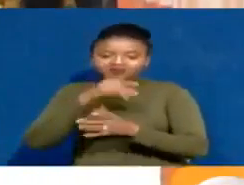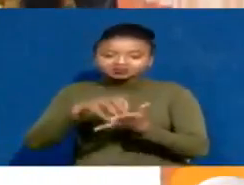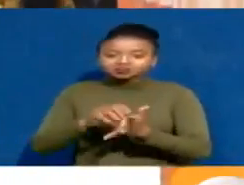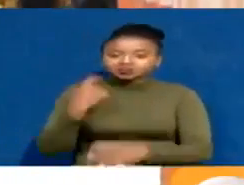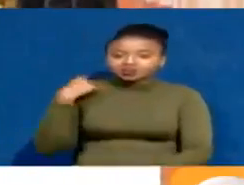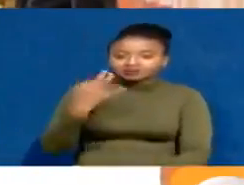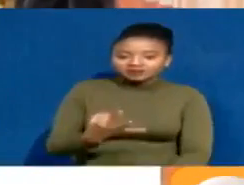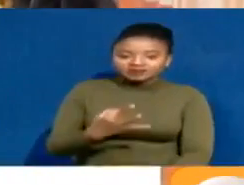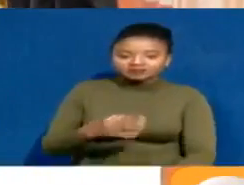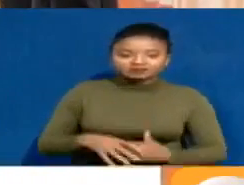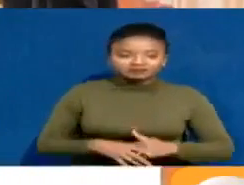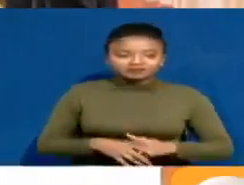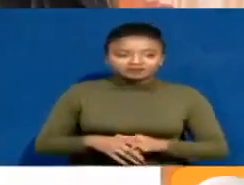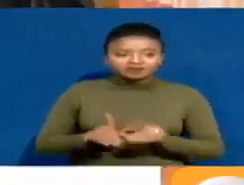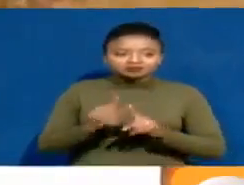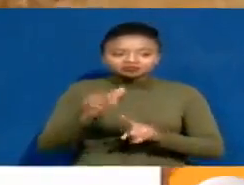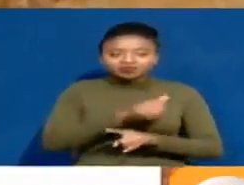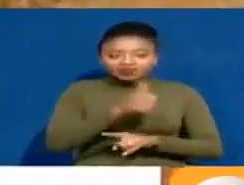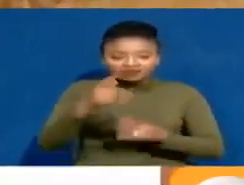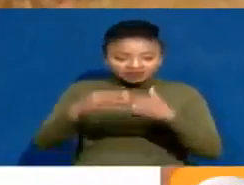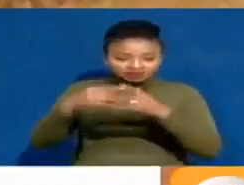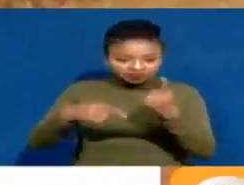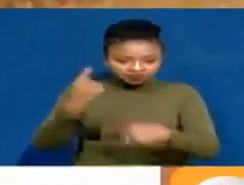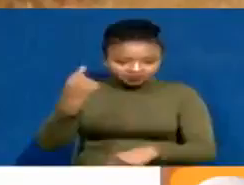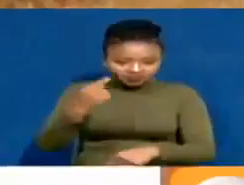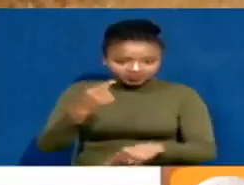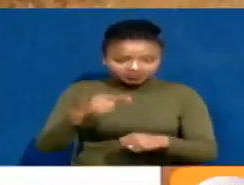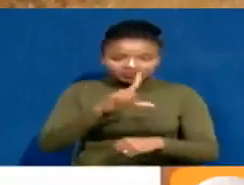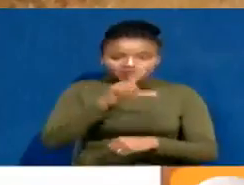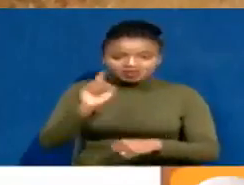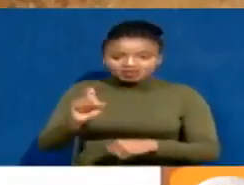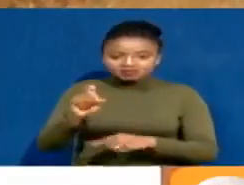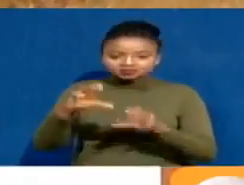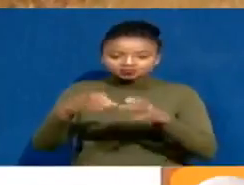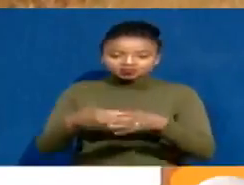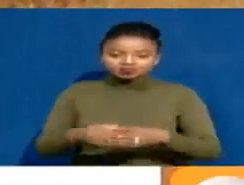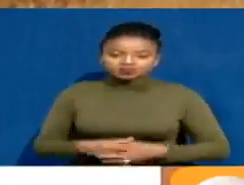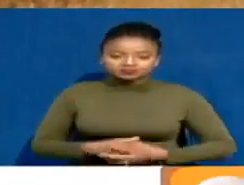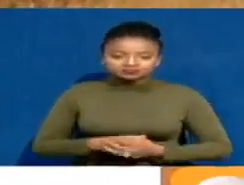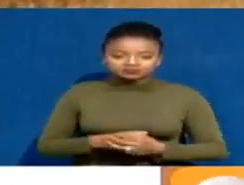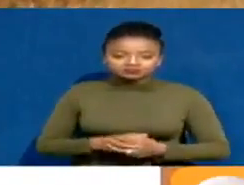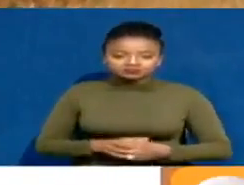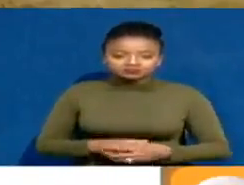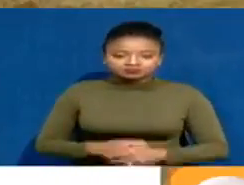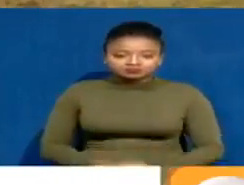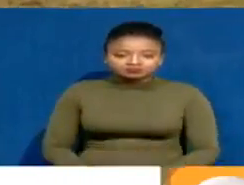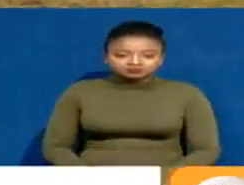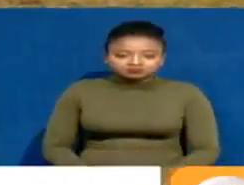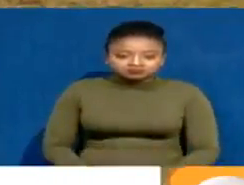Kayongo. Dylan Mutahi won the MX2 category, while Emir Ramadhani won the PW class. He's chasing him